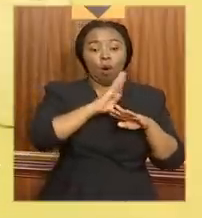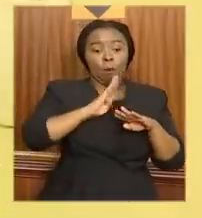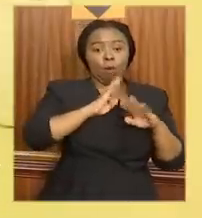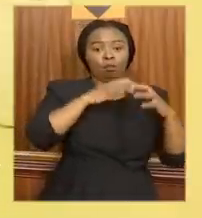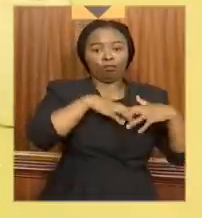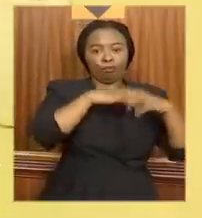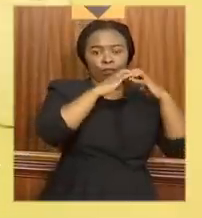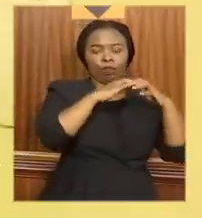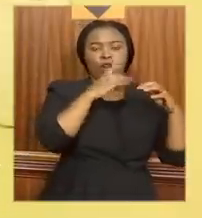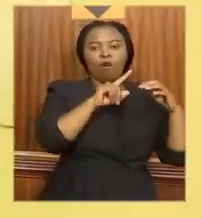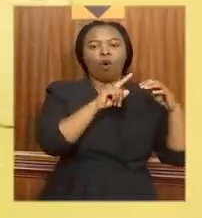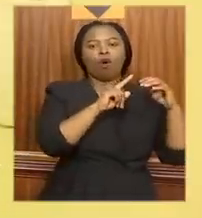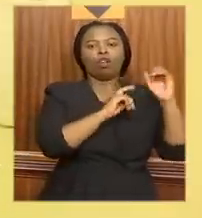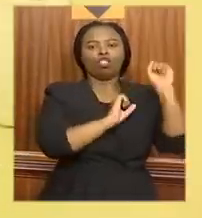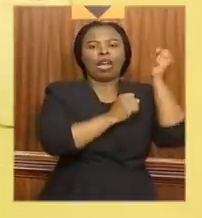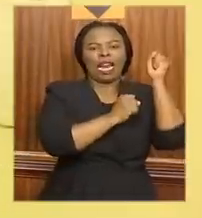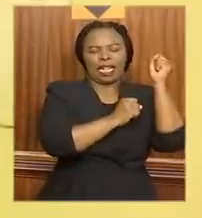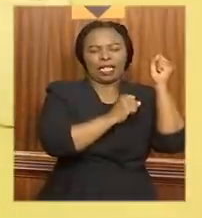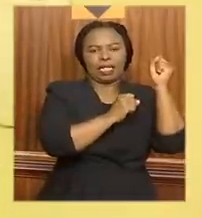generation entities.